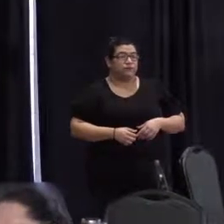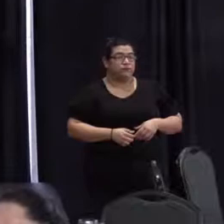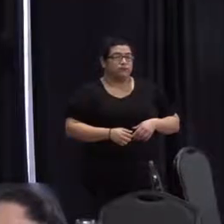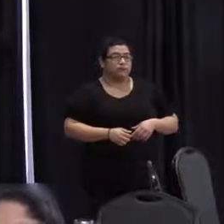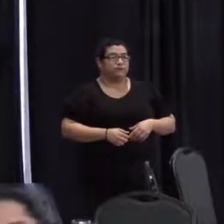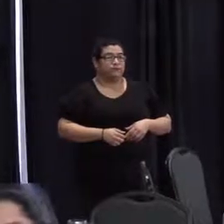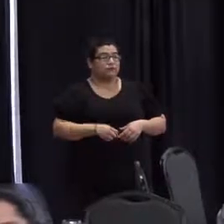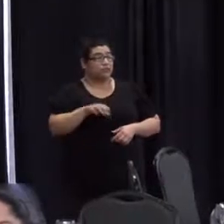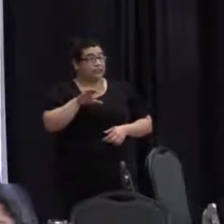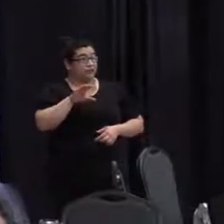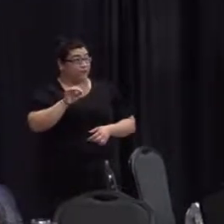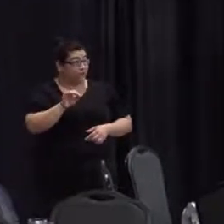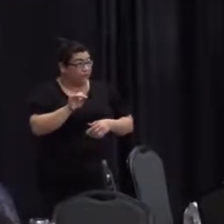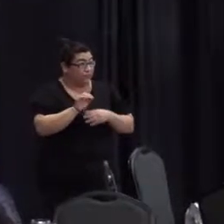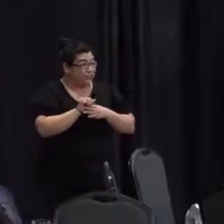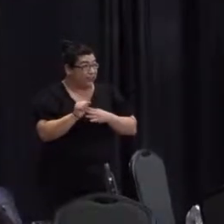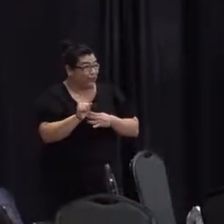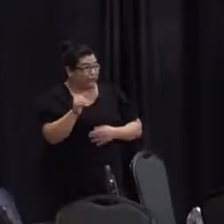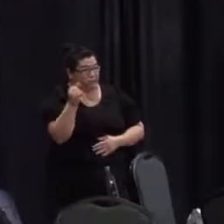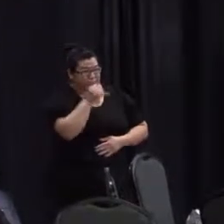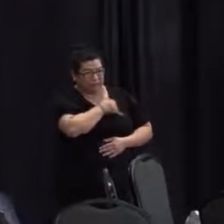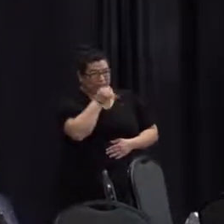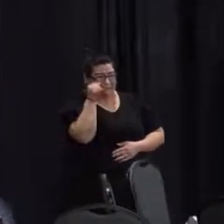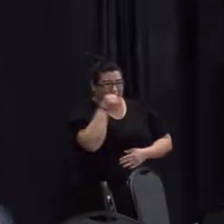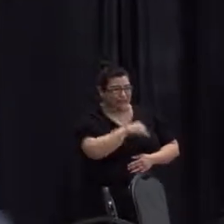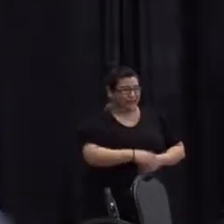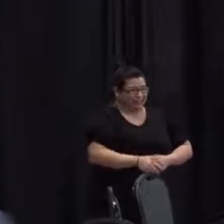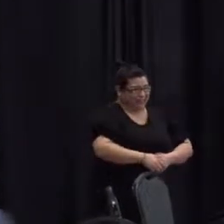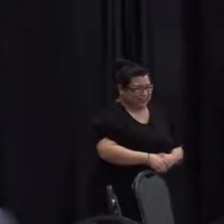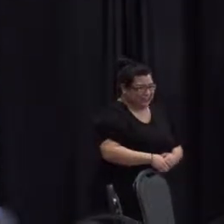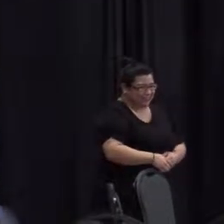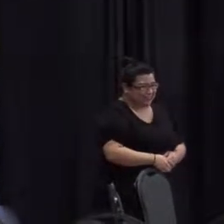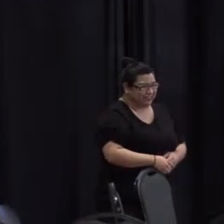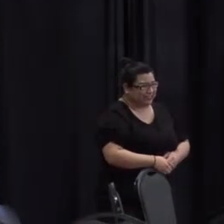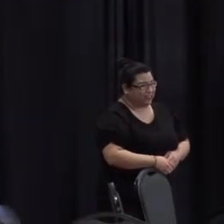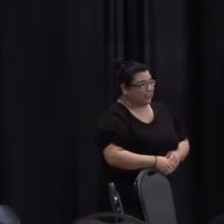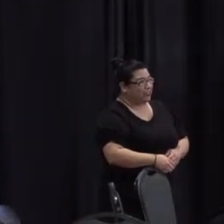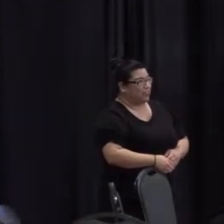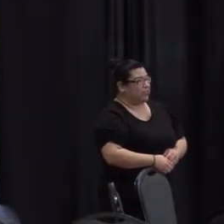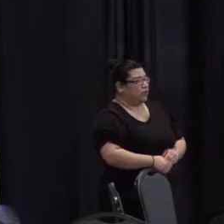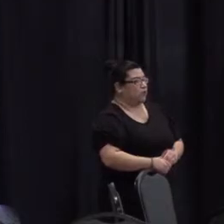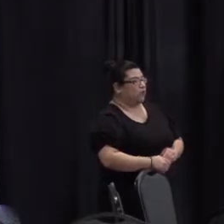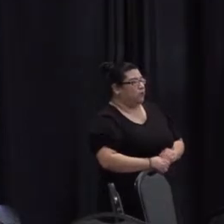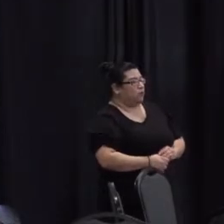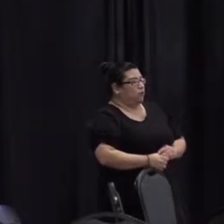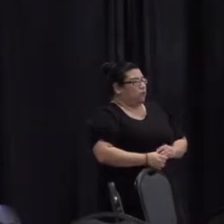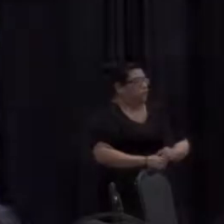So I'll see you back here at 3:30. Thank you.